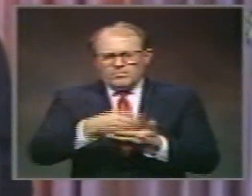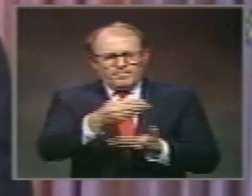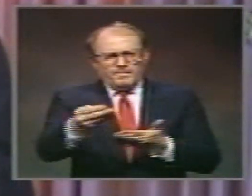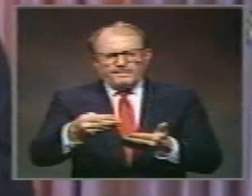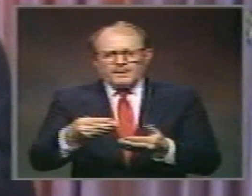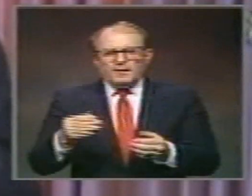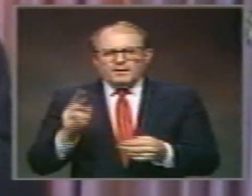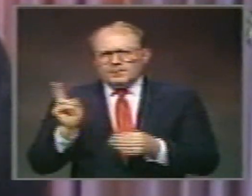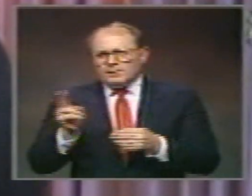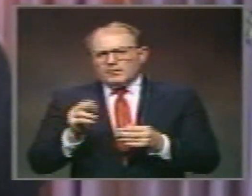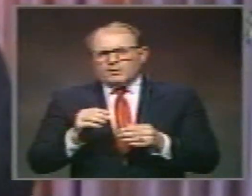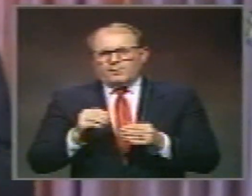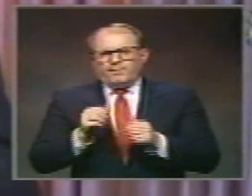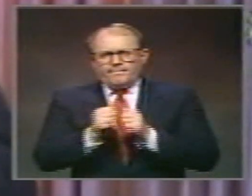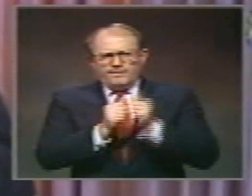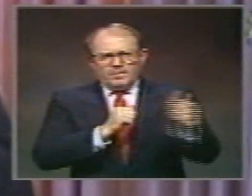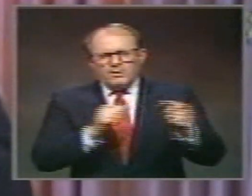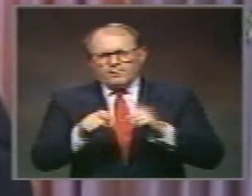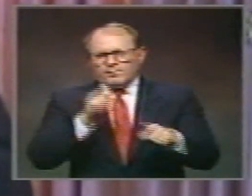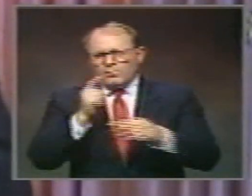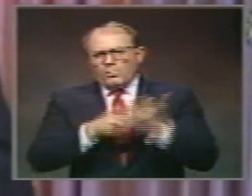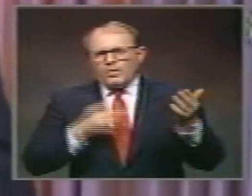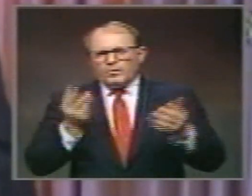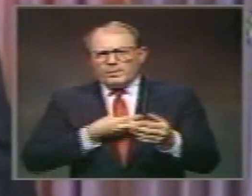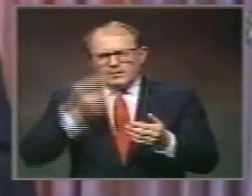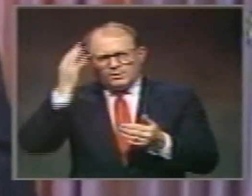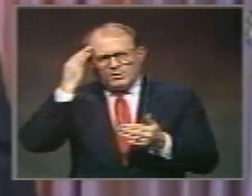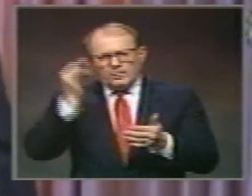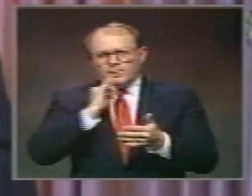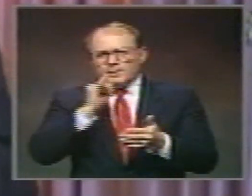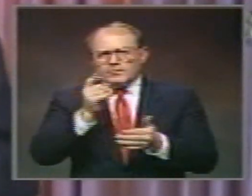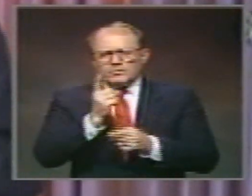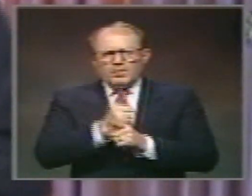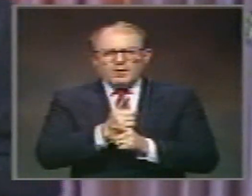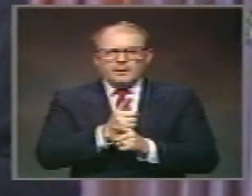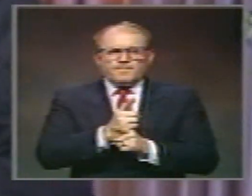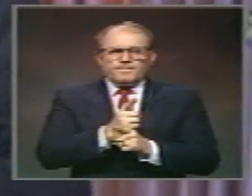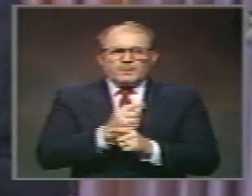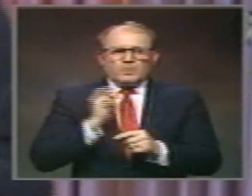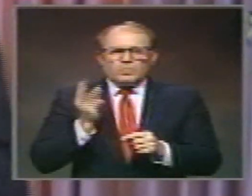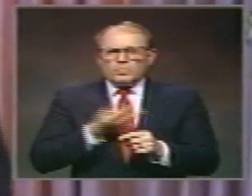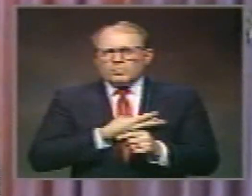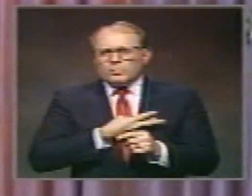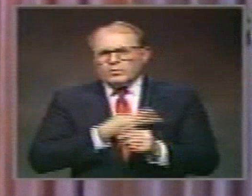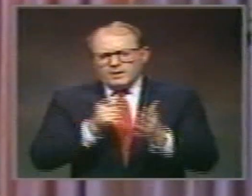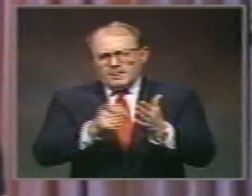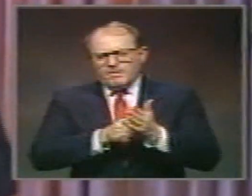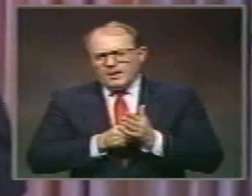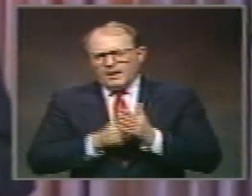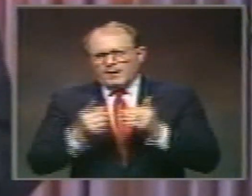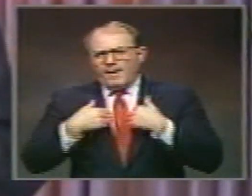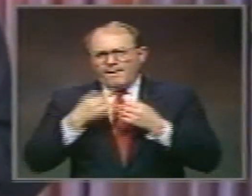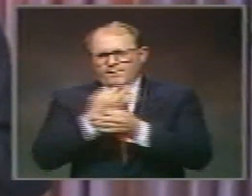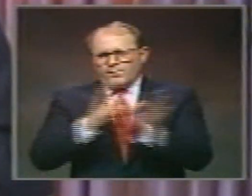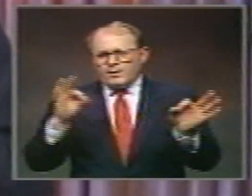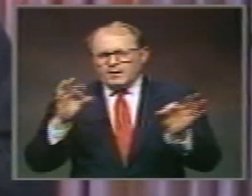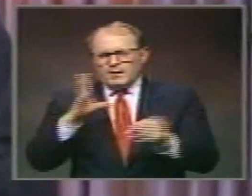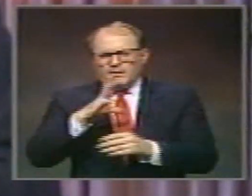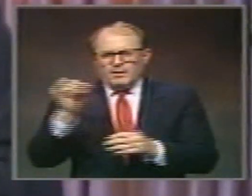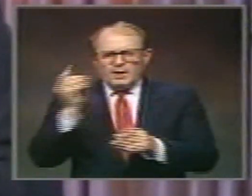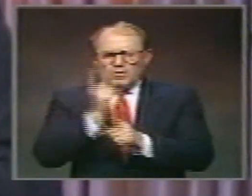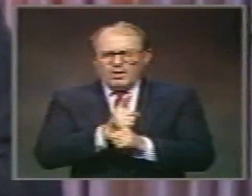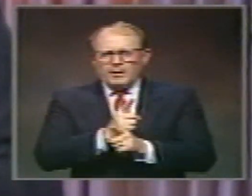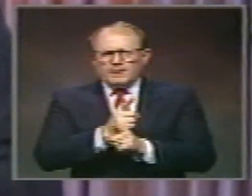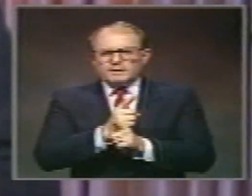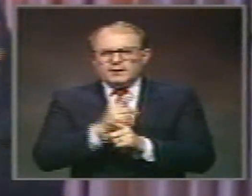far, far from that we know to be right. We insist on our freedom and our rights, and we waste